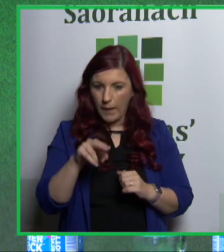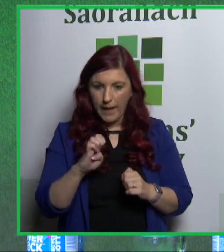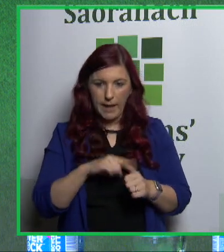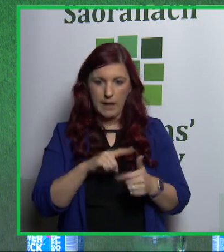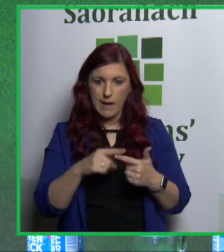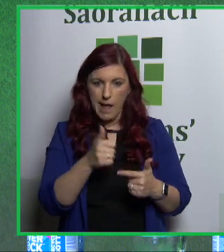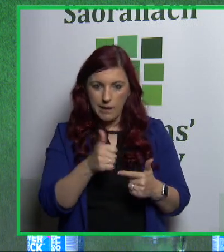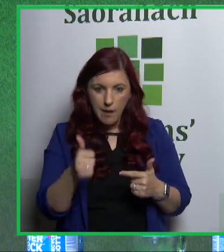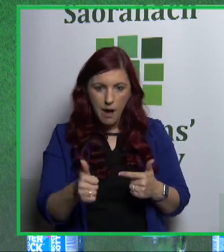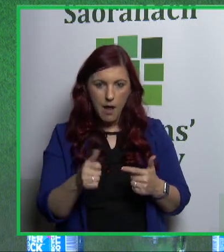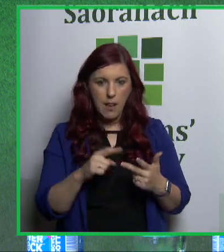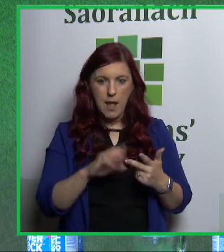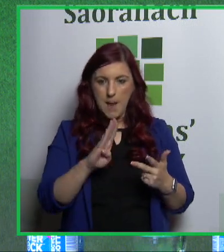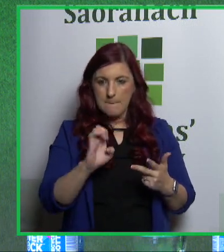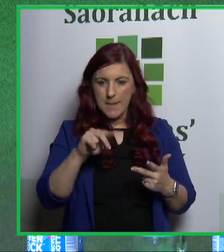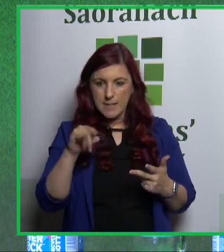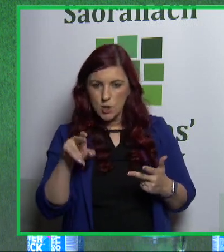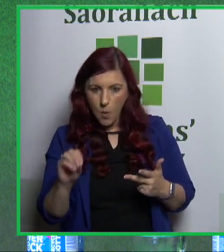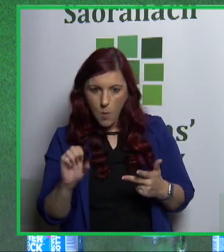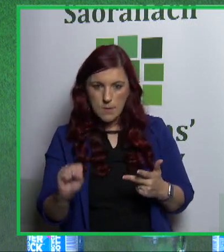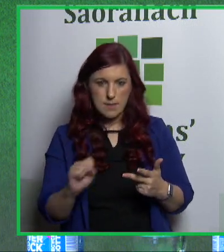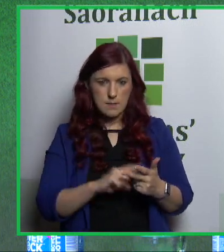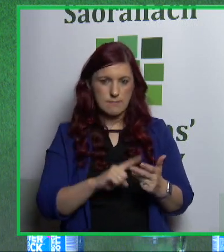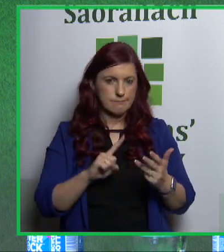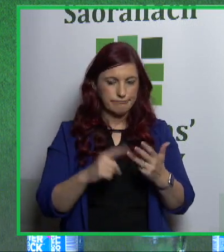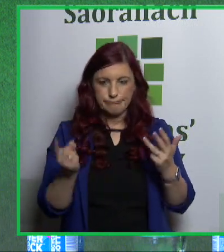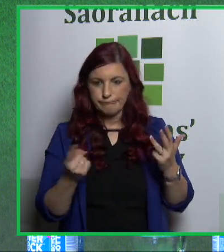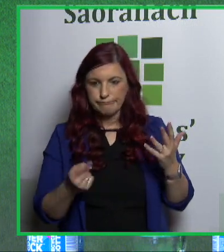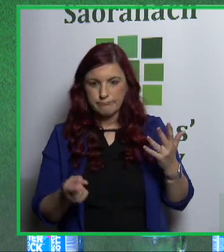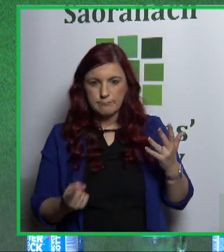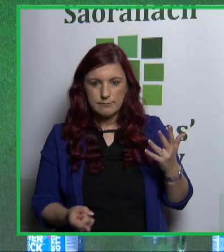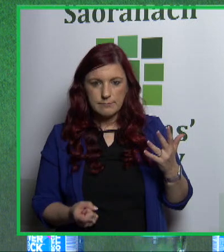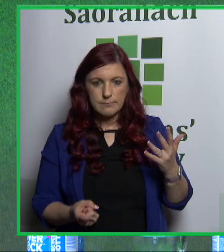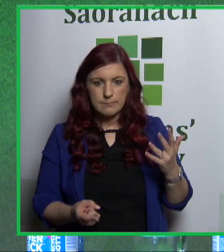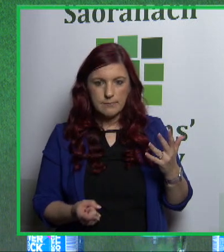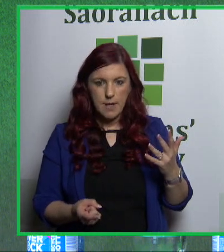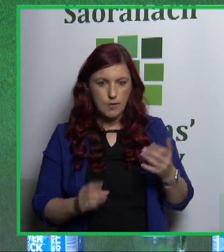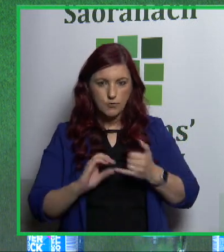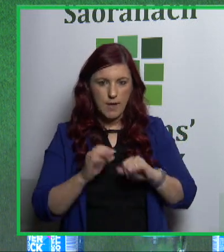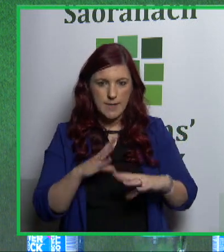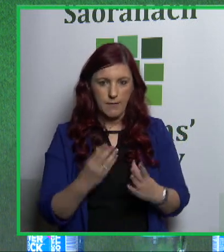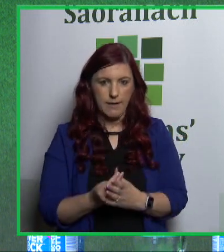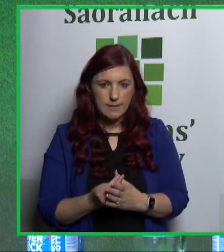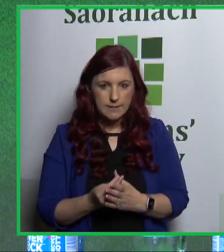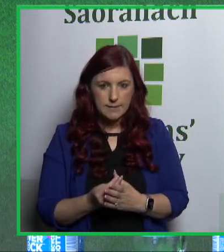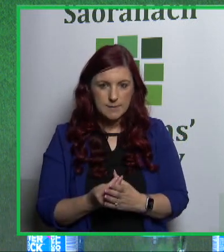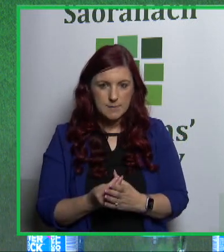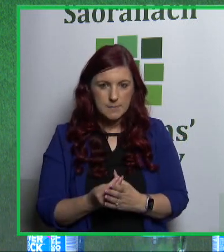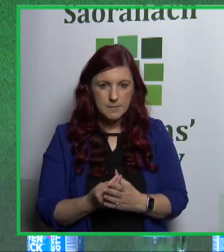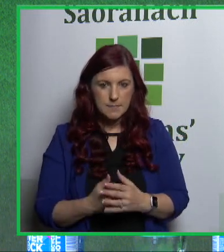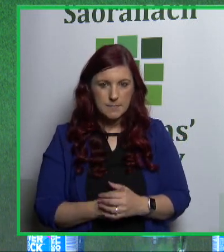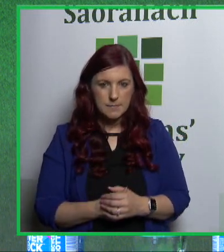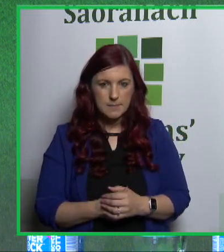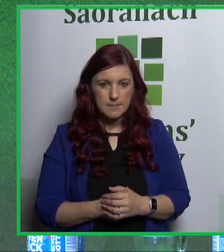drink, benzos. First it was just a laugh, like, you know what I mean? You do it kind of... Recreational?